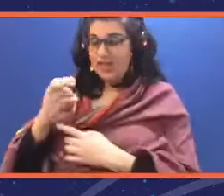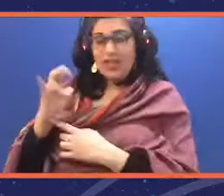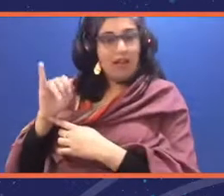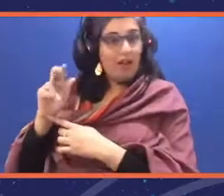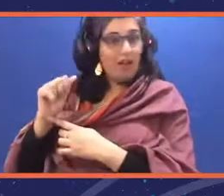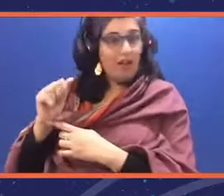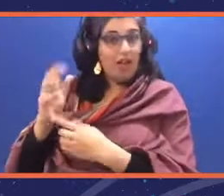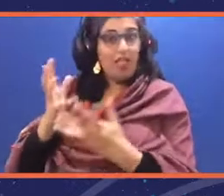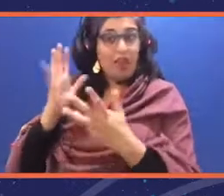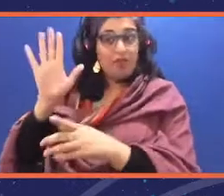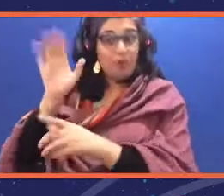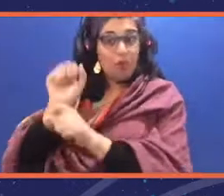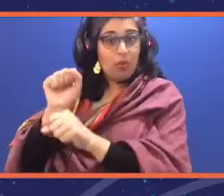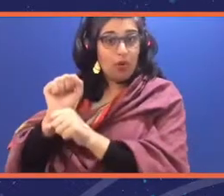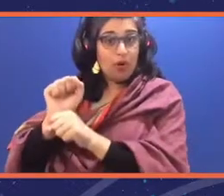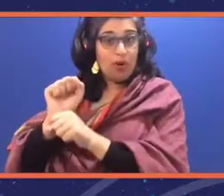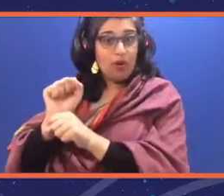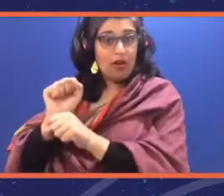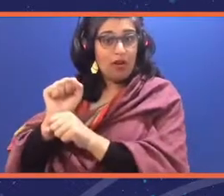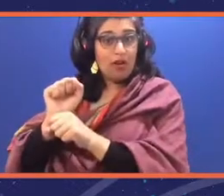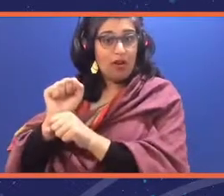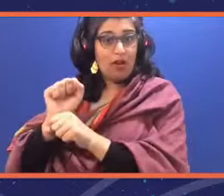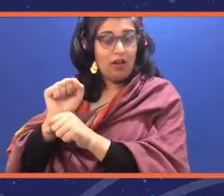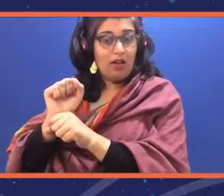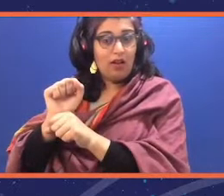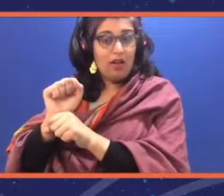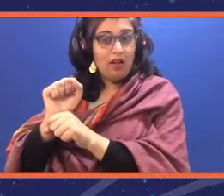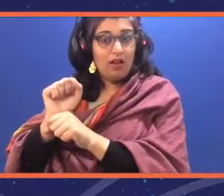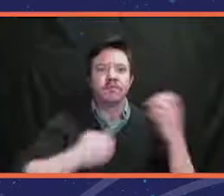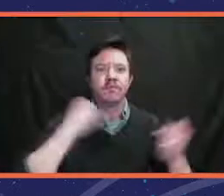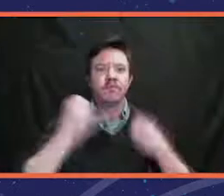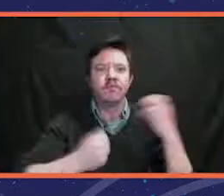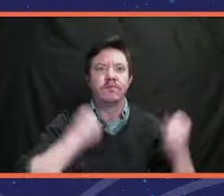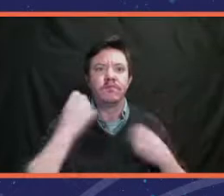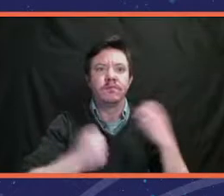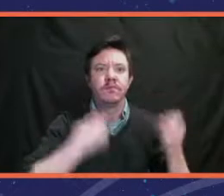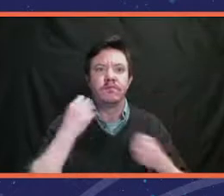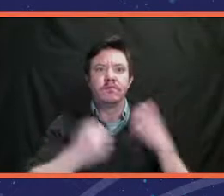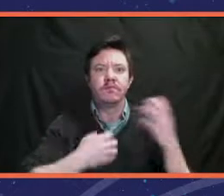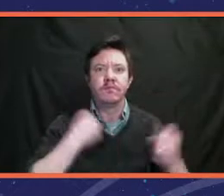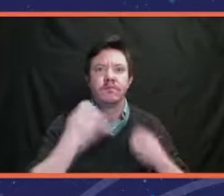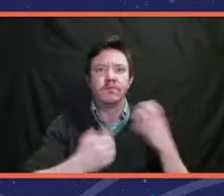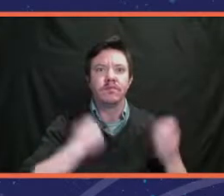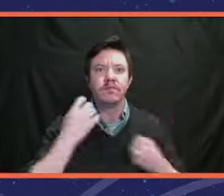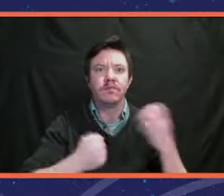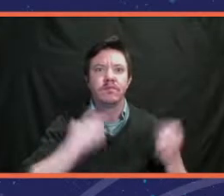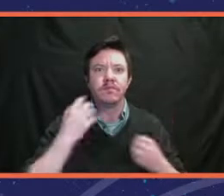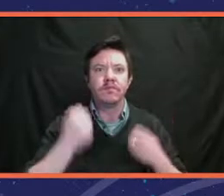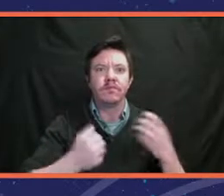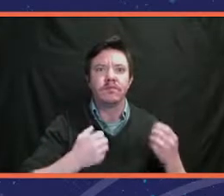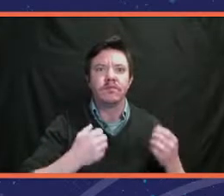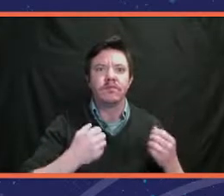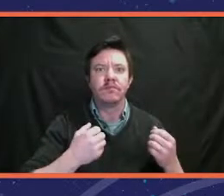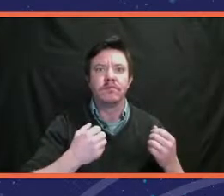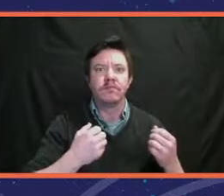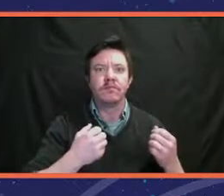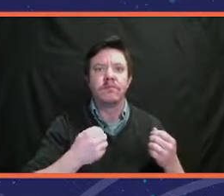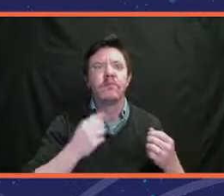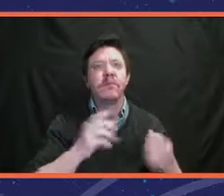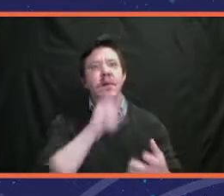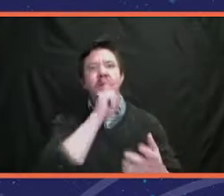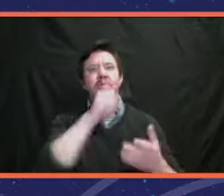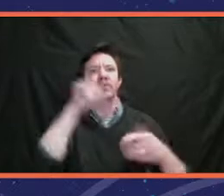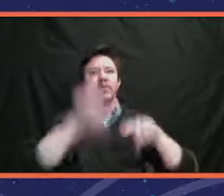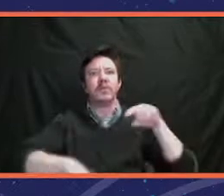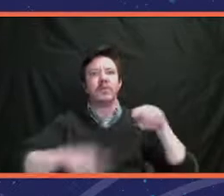just are very much about validation and being in the present of the things that we cannot articulate. And I love the visuals that